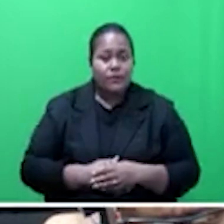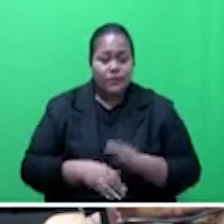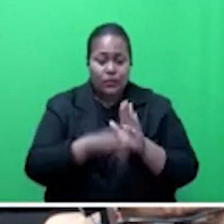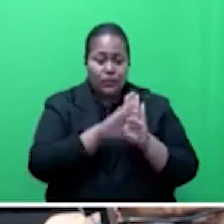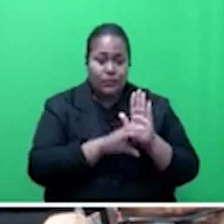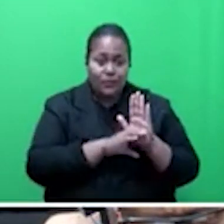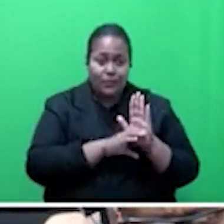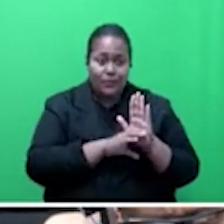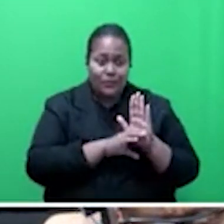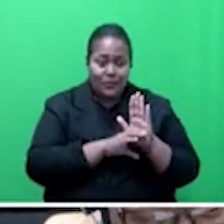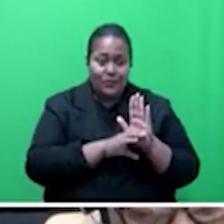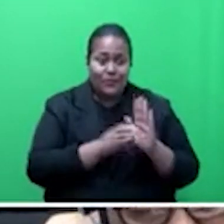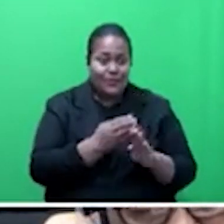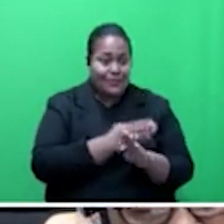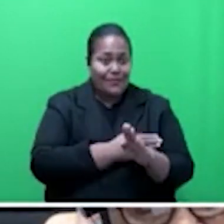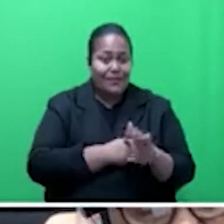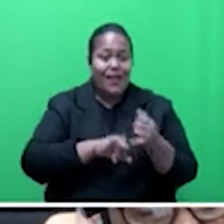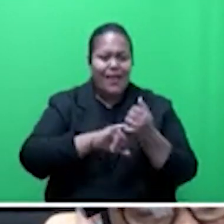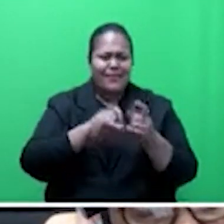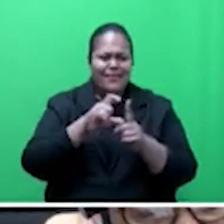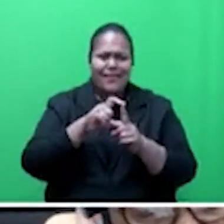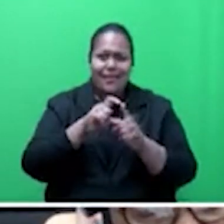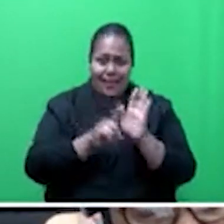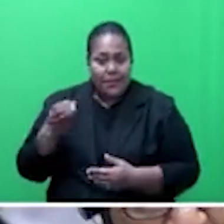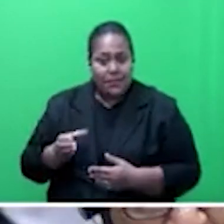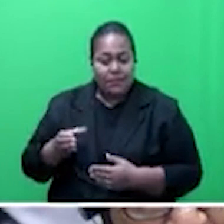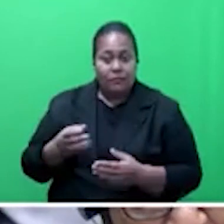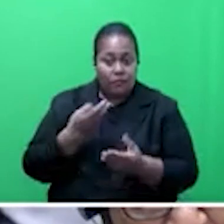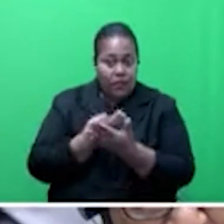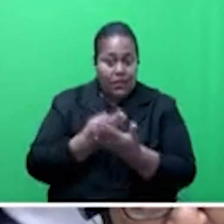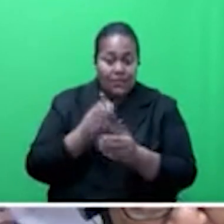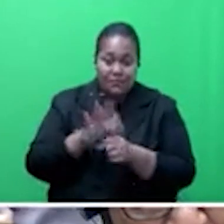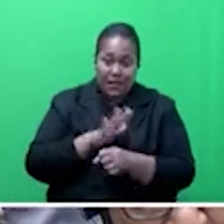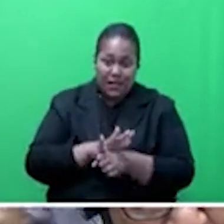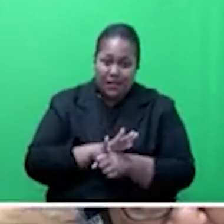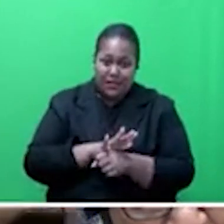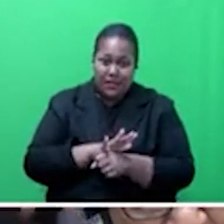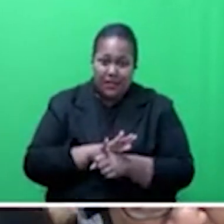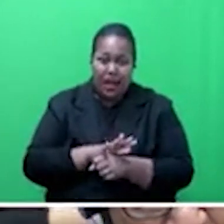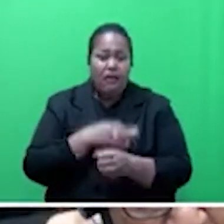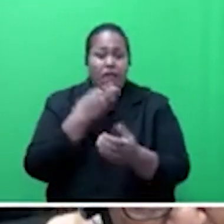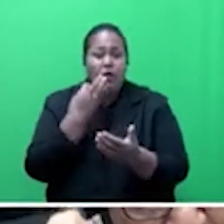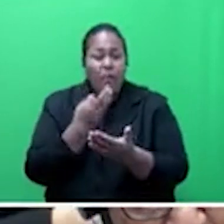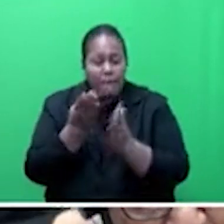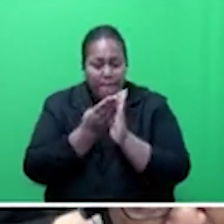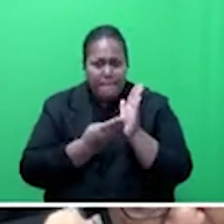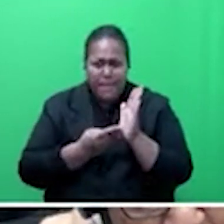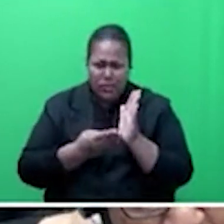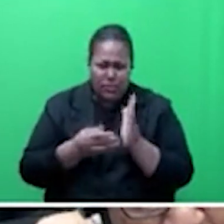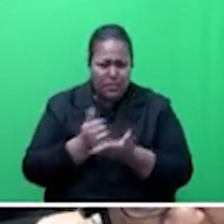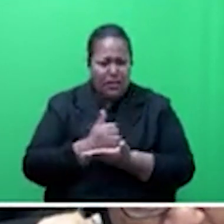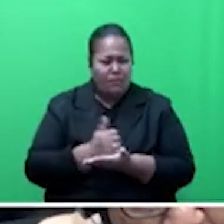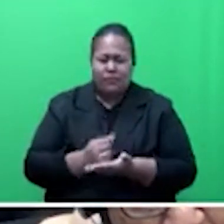constitution, the SDL government then used to make in the actual budget estimate figures, it was replete with